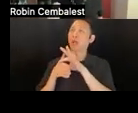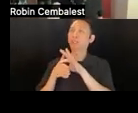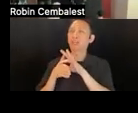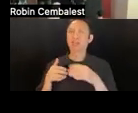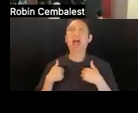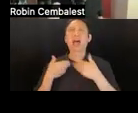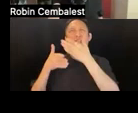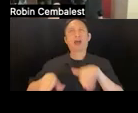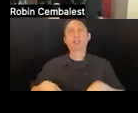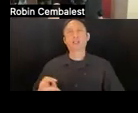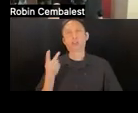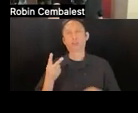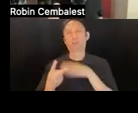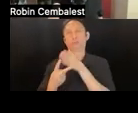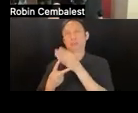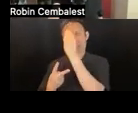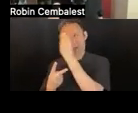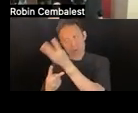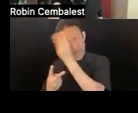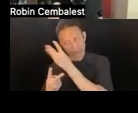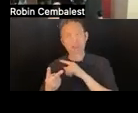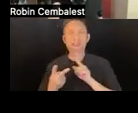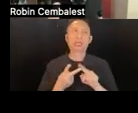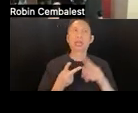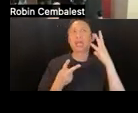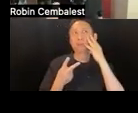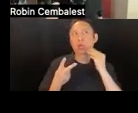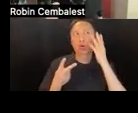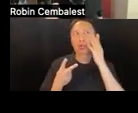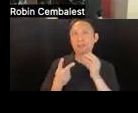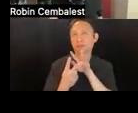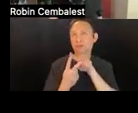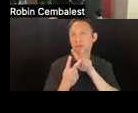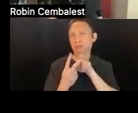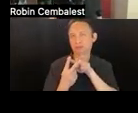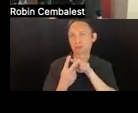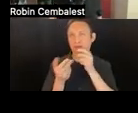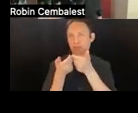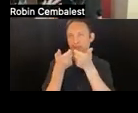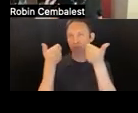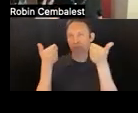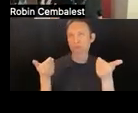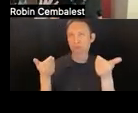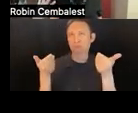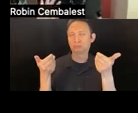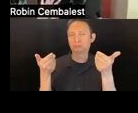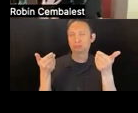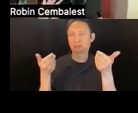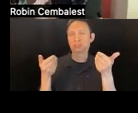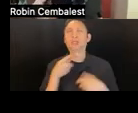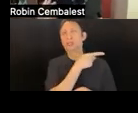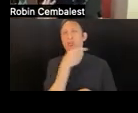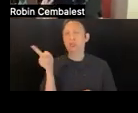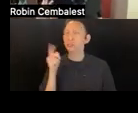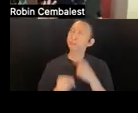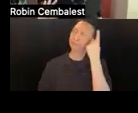informational and experiential, because of what I was just saying, right? Why should people spend their energy